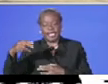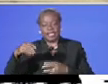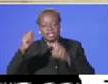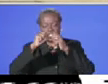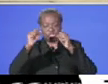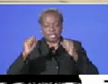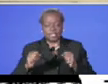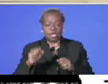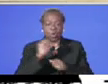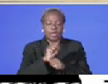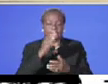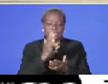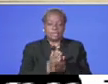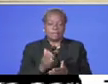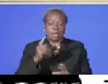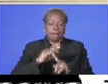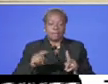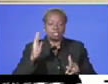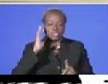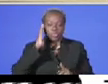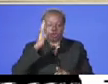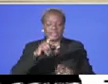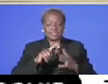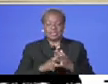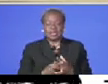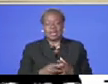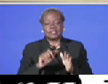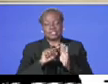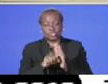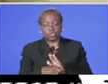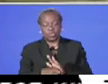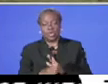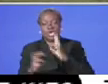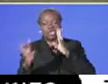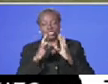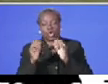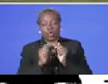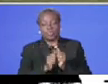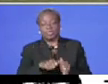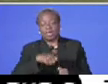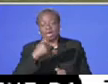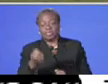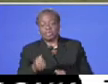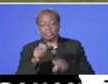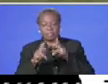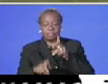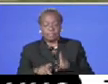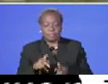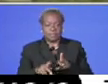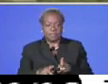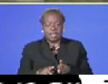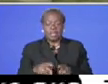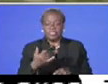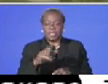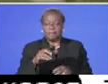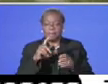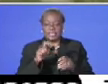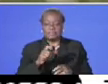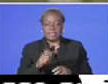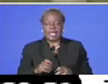We were also in the process of talking to other vendors to come in and do more work. There needs to be extensive work